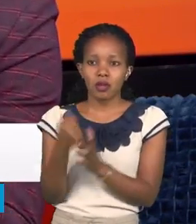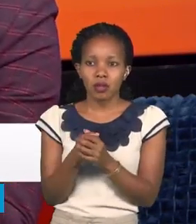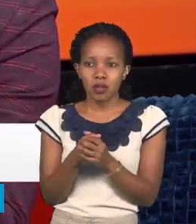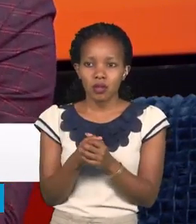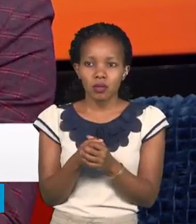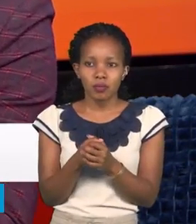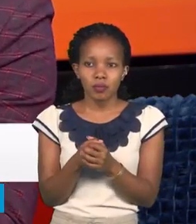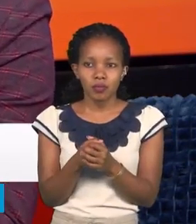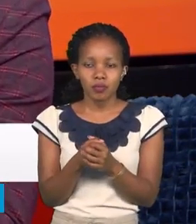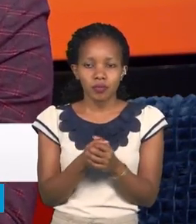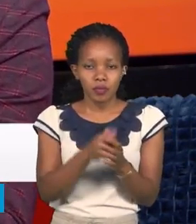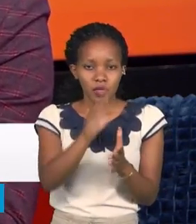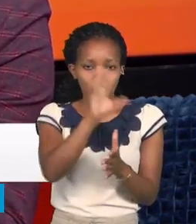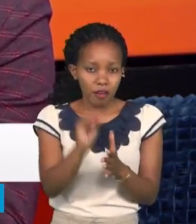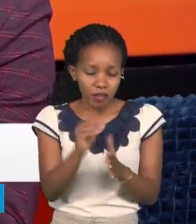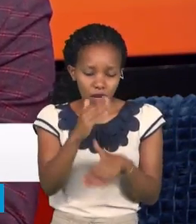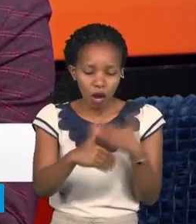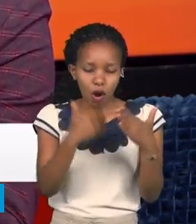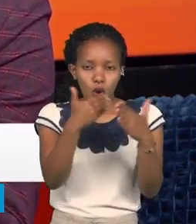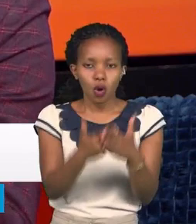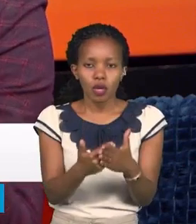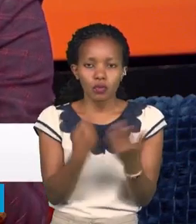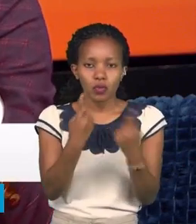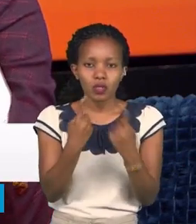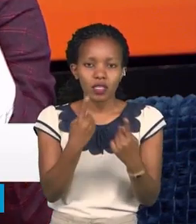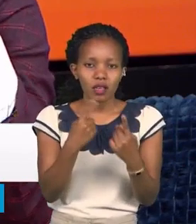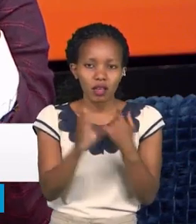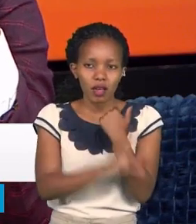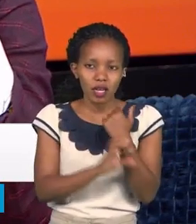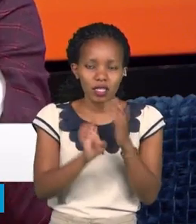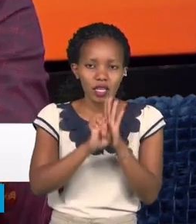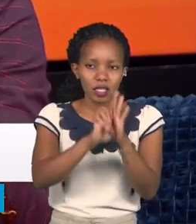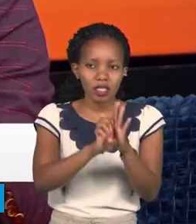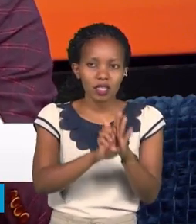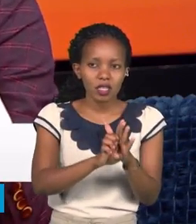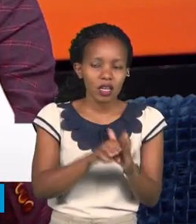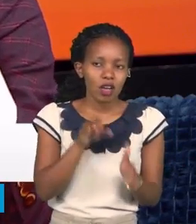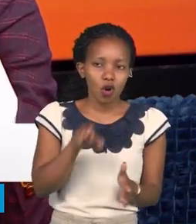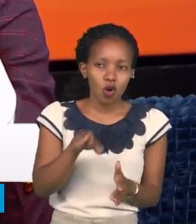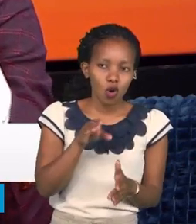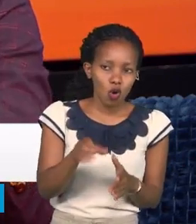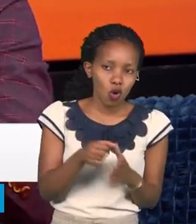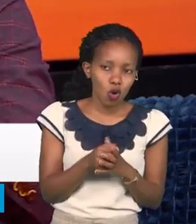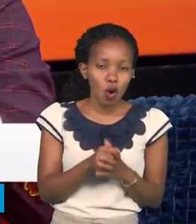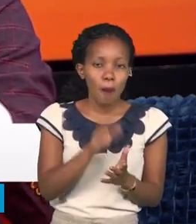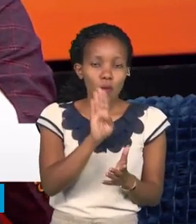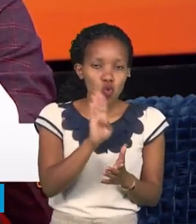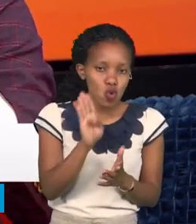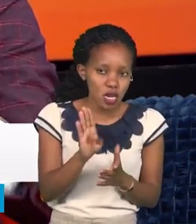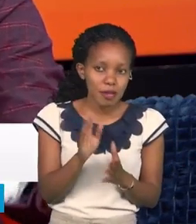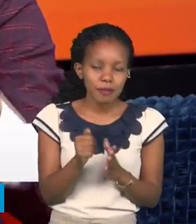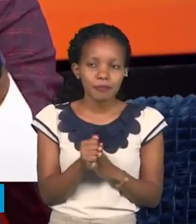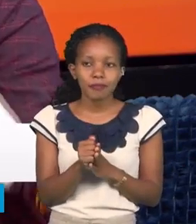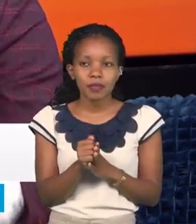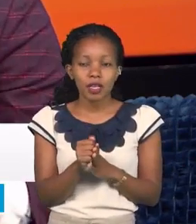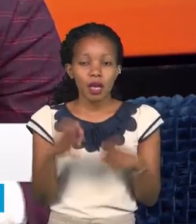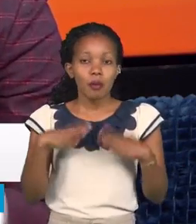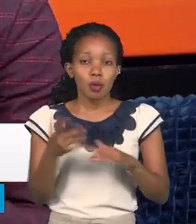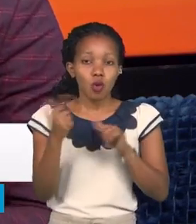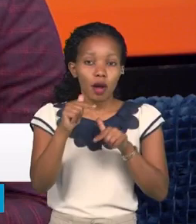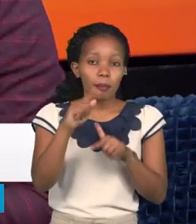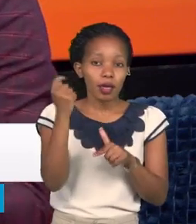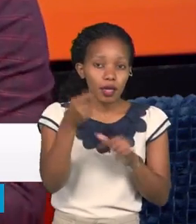Now, Africa as a whole, yeah. you've mentioned countries like Congo, yeah. maybe Burundi, yeah. patients yeah. coming yeah. to Kenya to